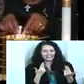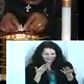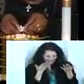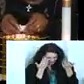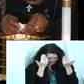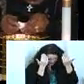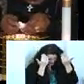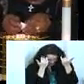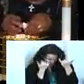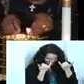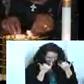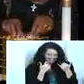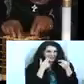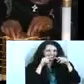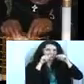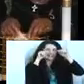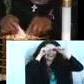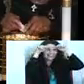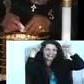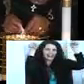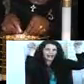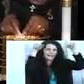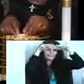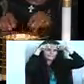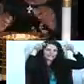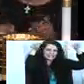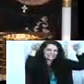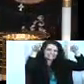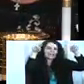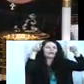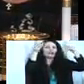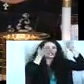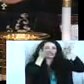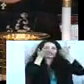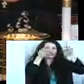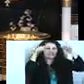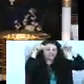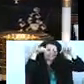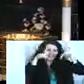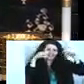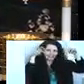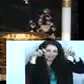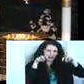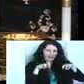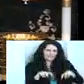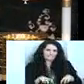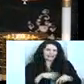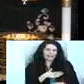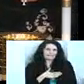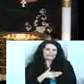Yep. So we're gonna serve you down here and we expect y'all to come on down.